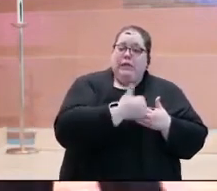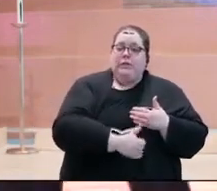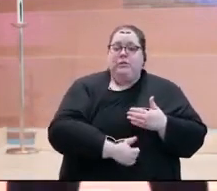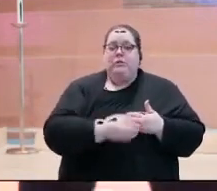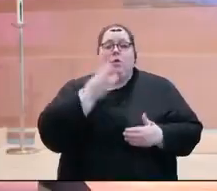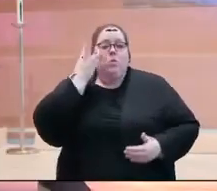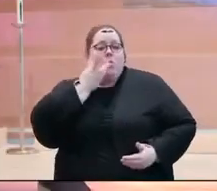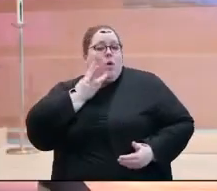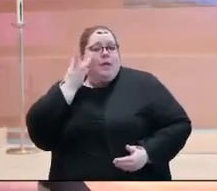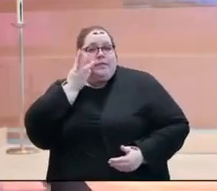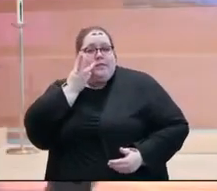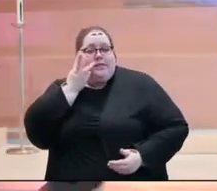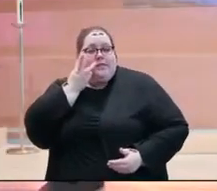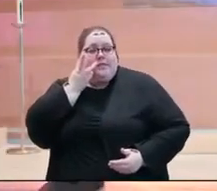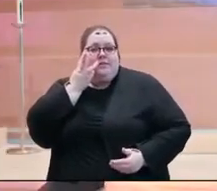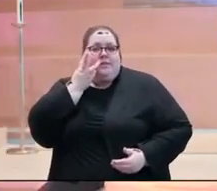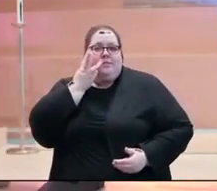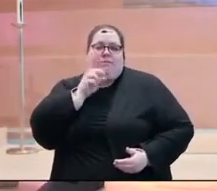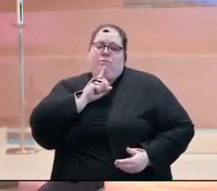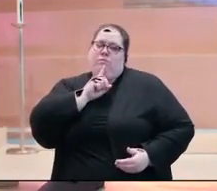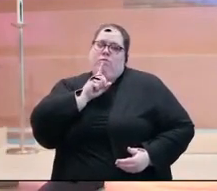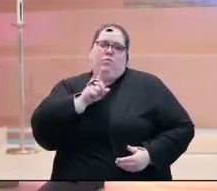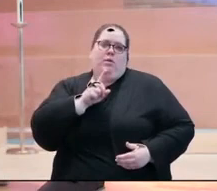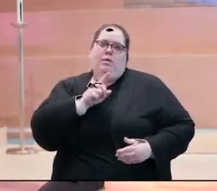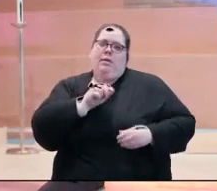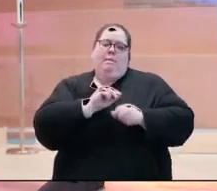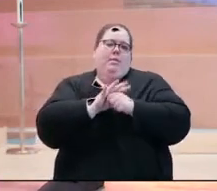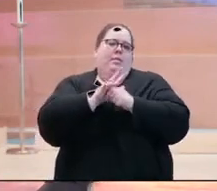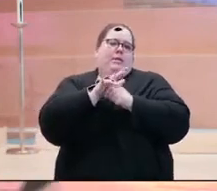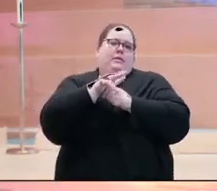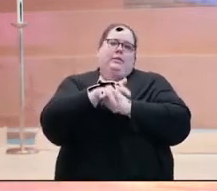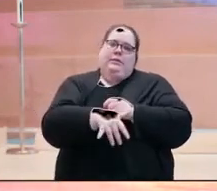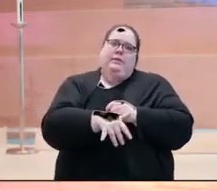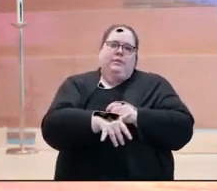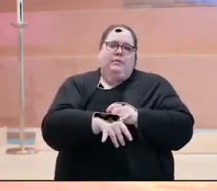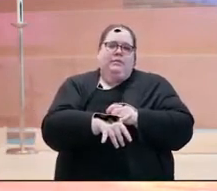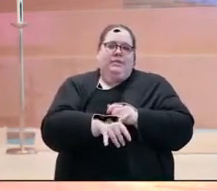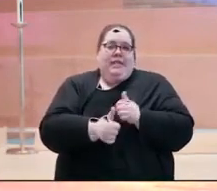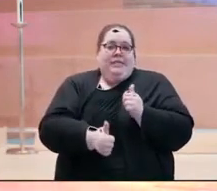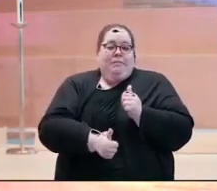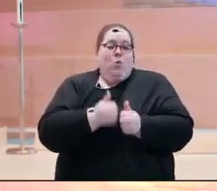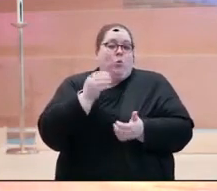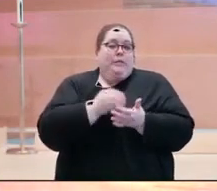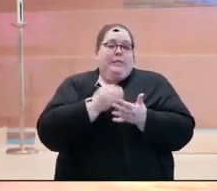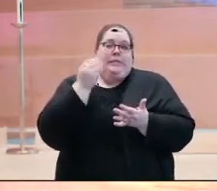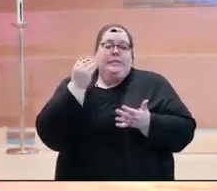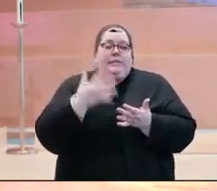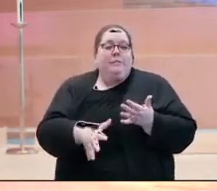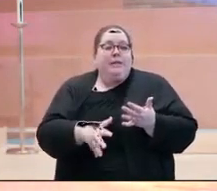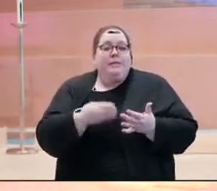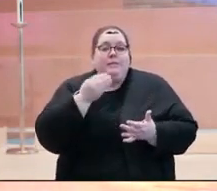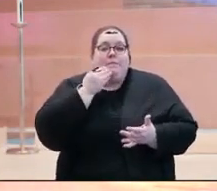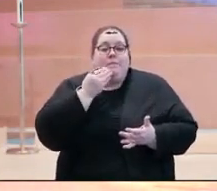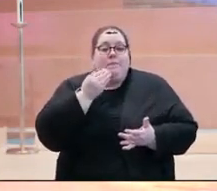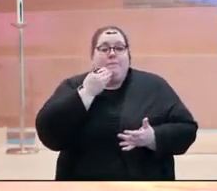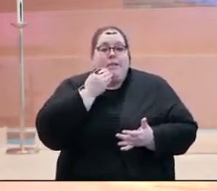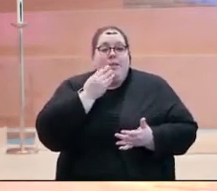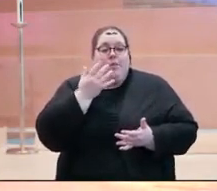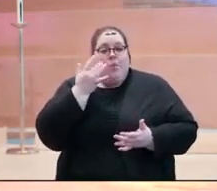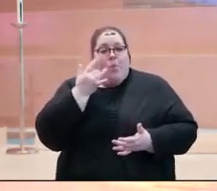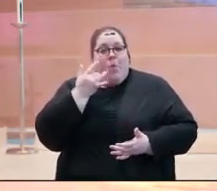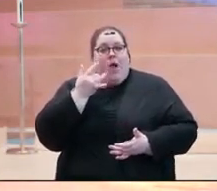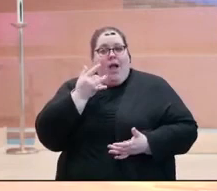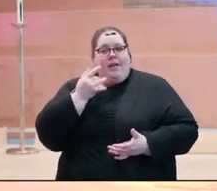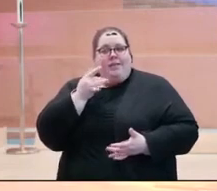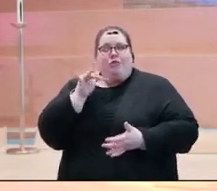wine, but it's a lavish meal. And it's the most expensive meal that you could possibly imagine, because he says of this